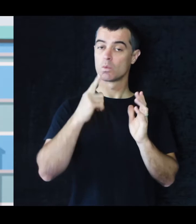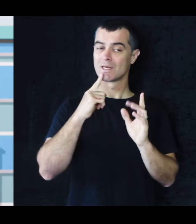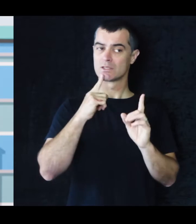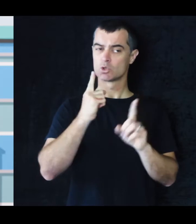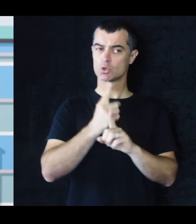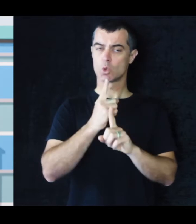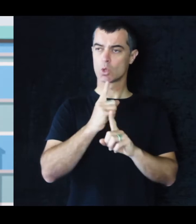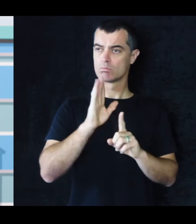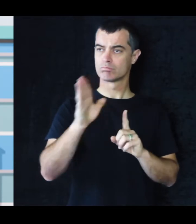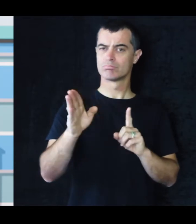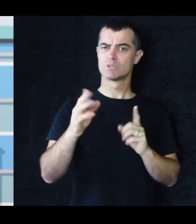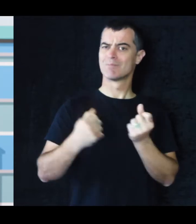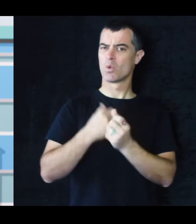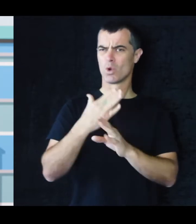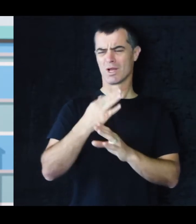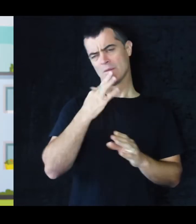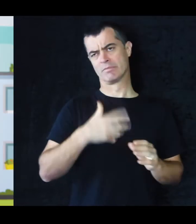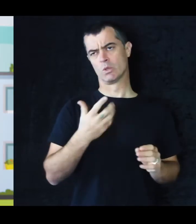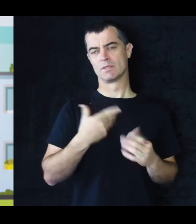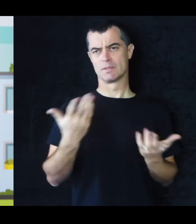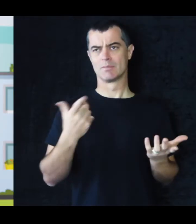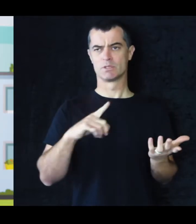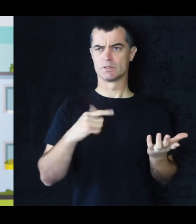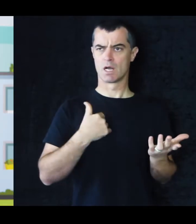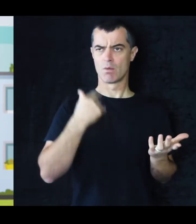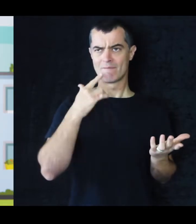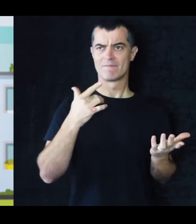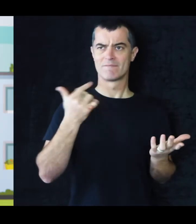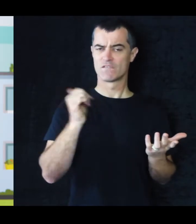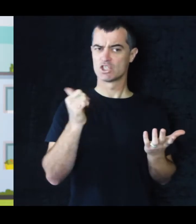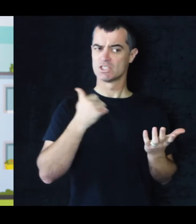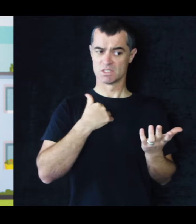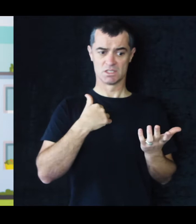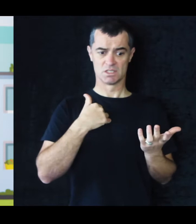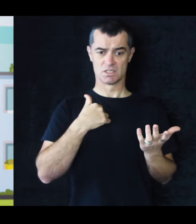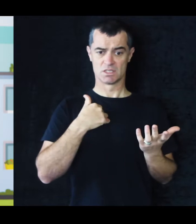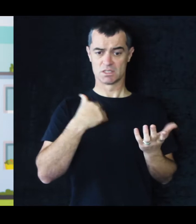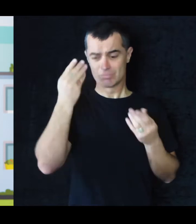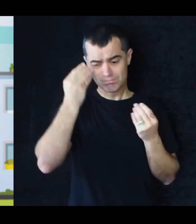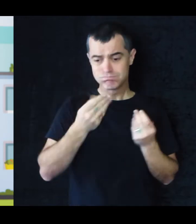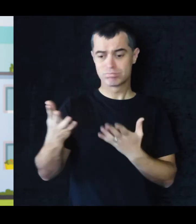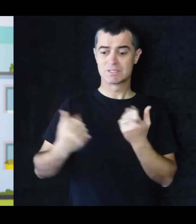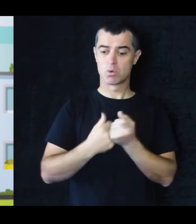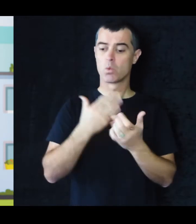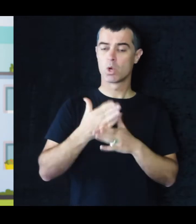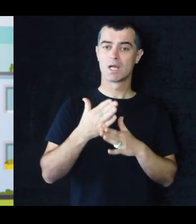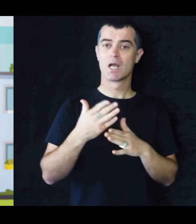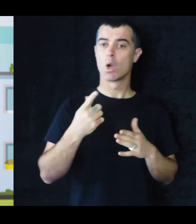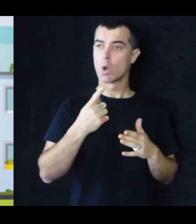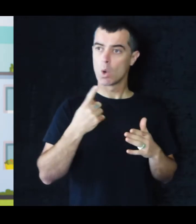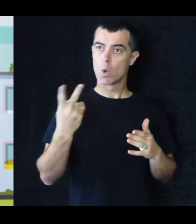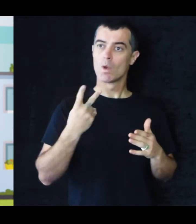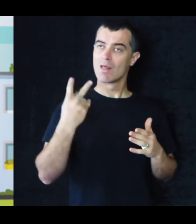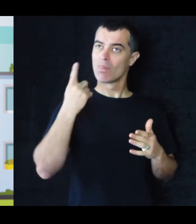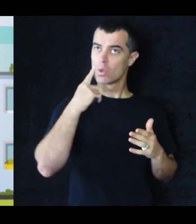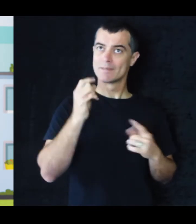to the support worker, which was a bit annoying because I'd filled in my support worker with all the information we